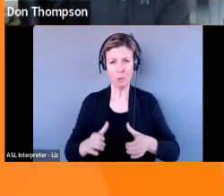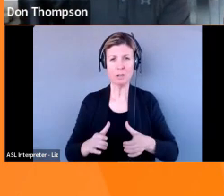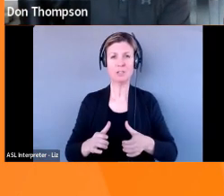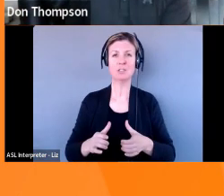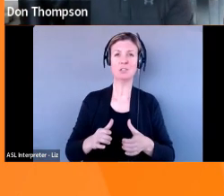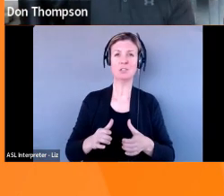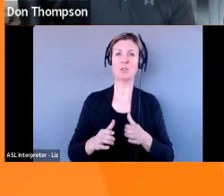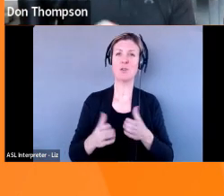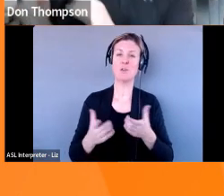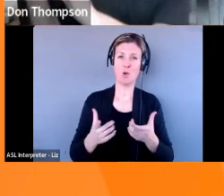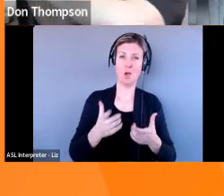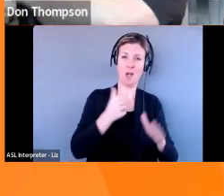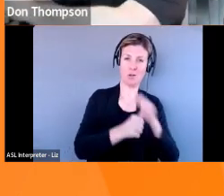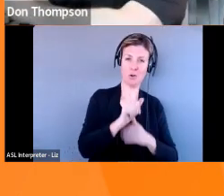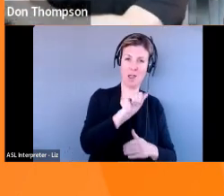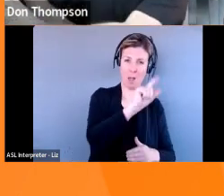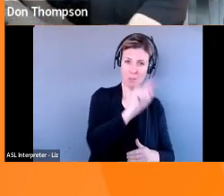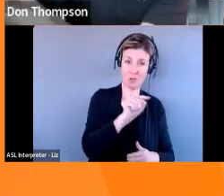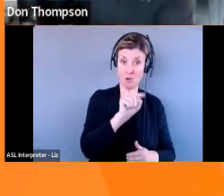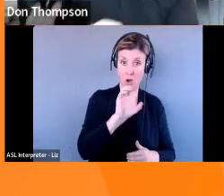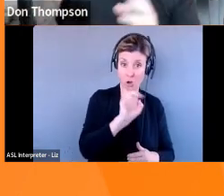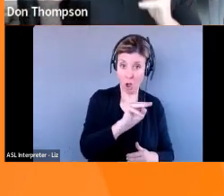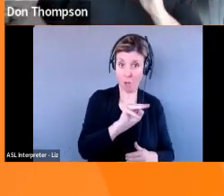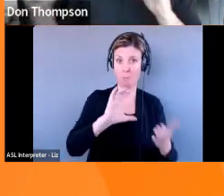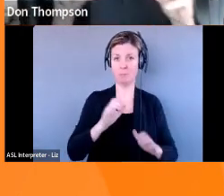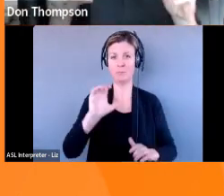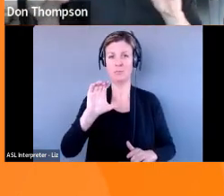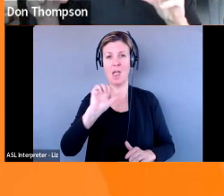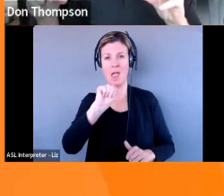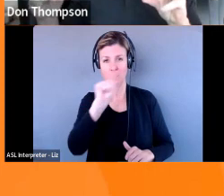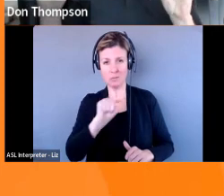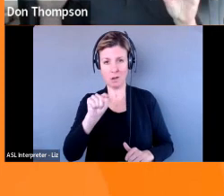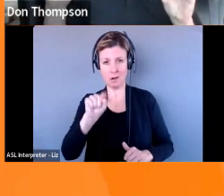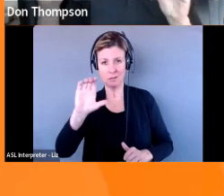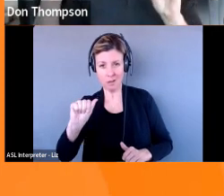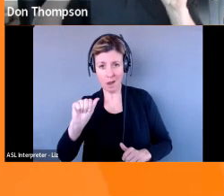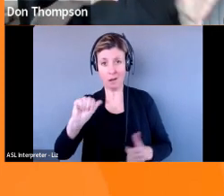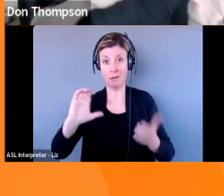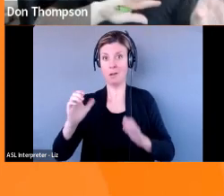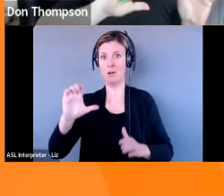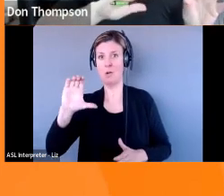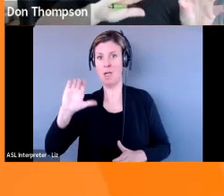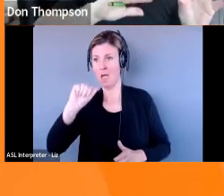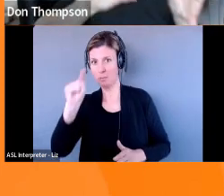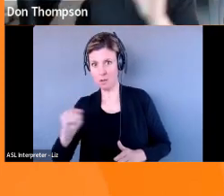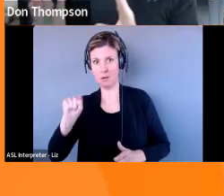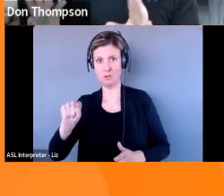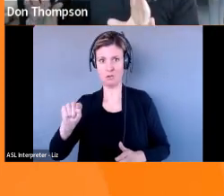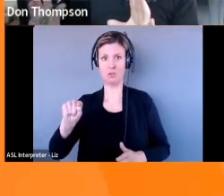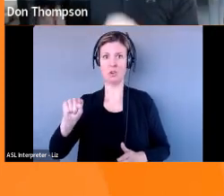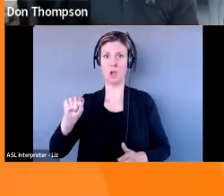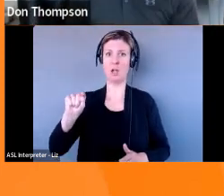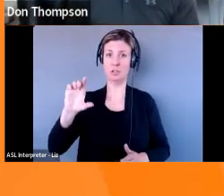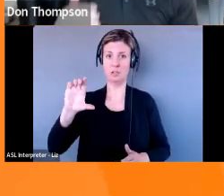versus Amazon.ca versus Amazon in the UK. So knowing where you can fit and understanding where your competition is in relation